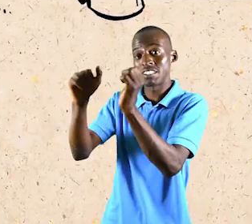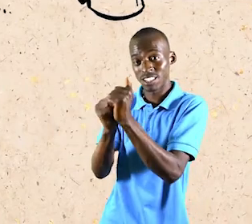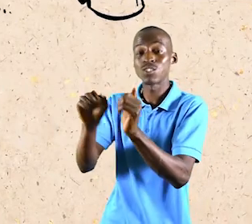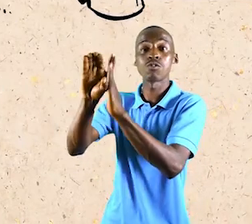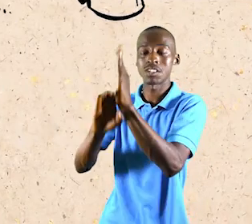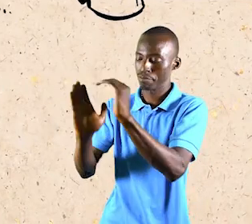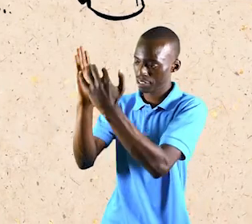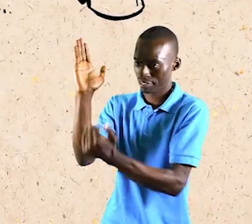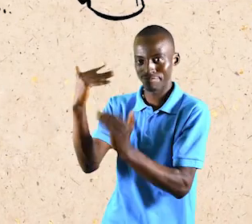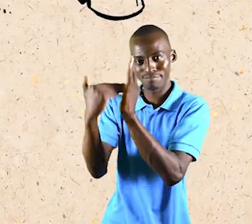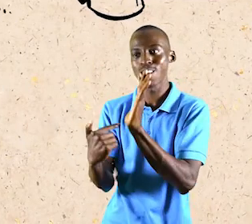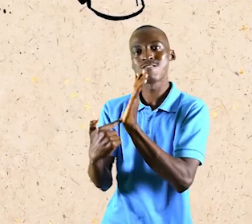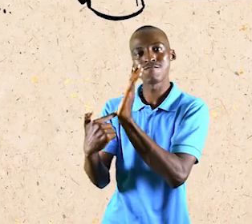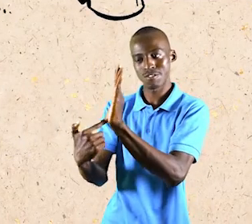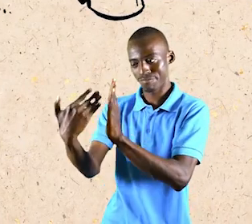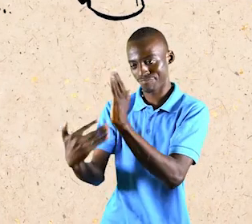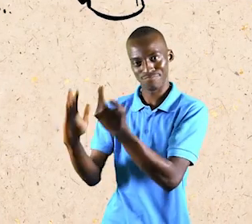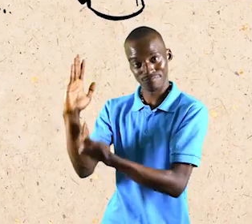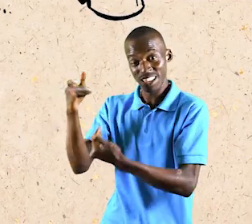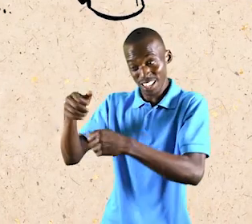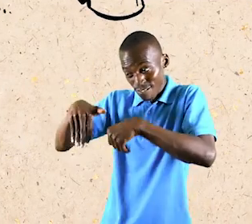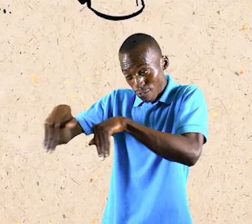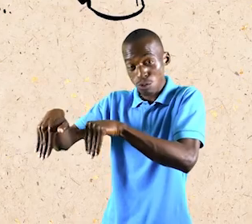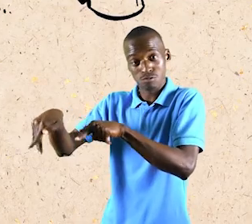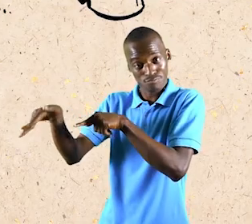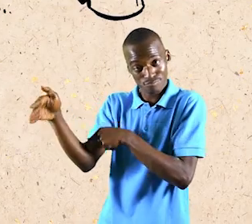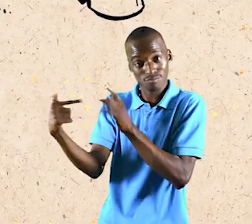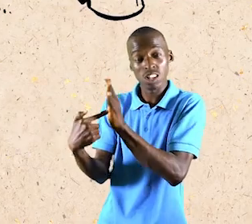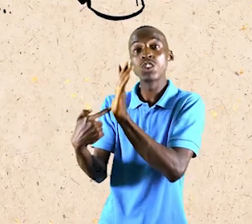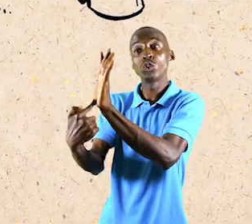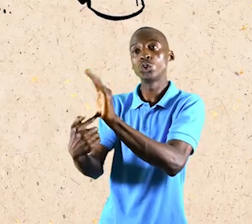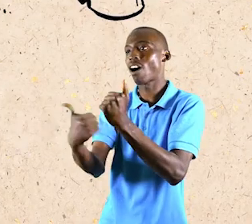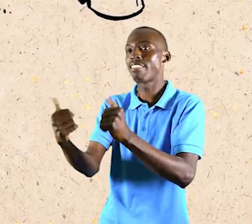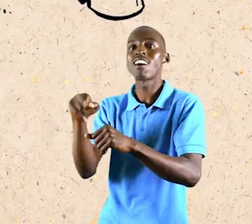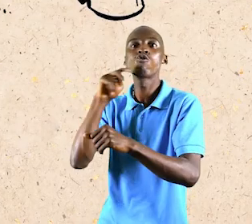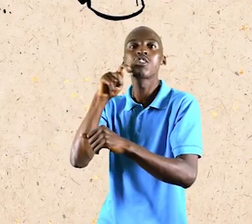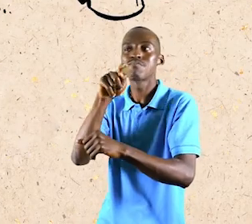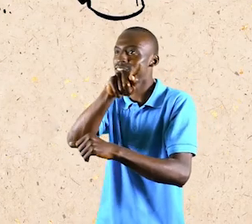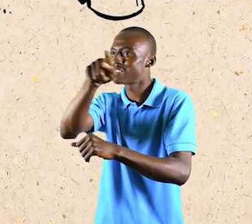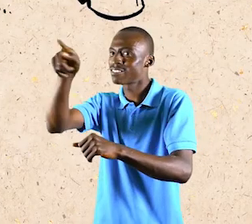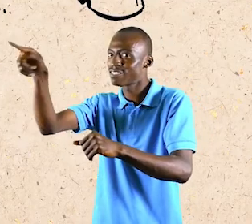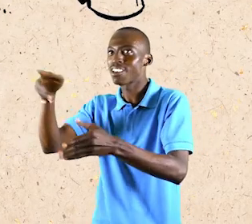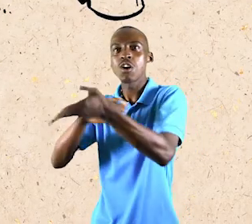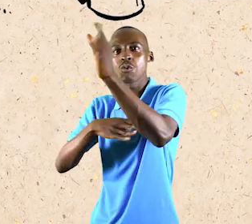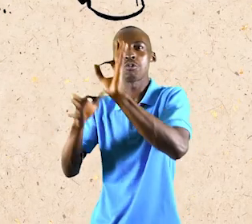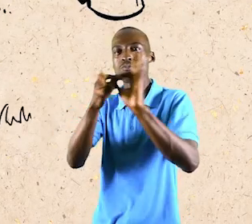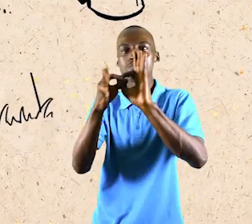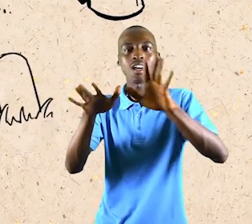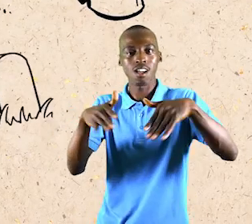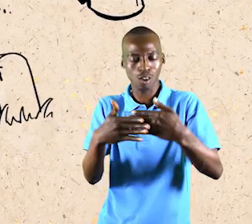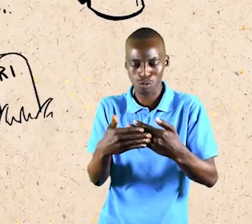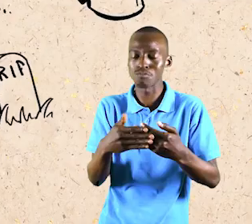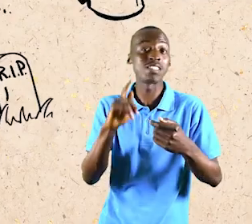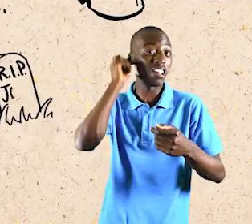God by obeying the commands of the Torah. And if they do this, they will show all the other nations what God is like. So Judges